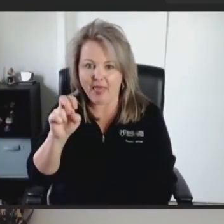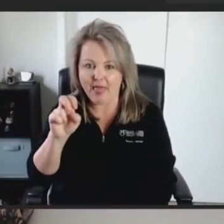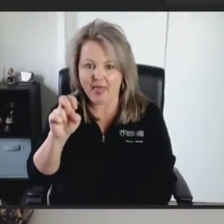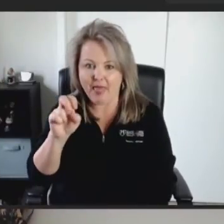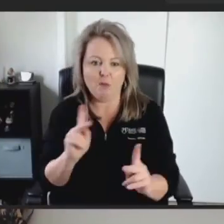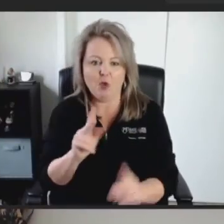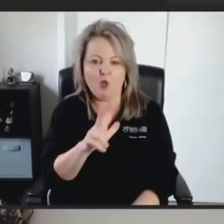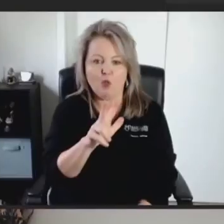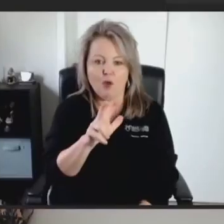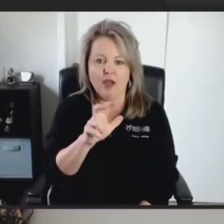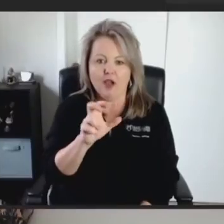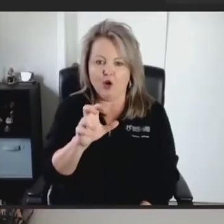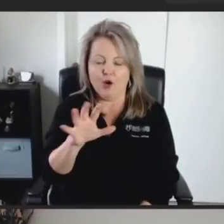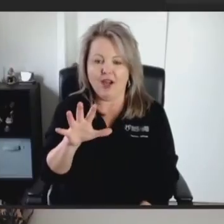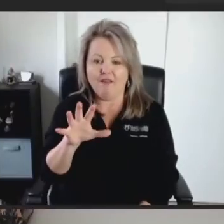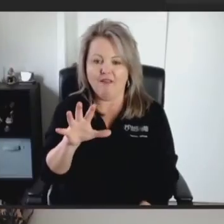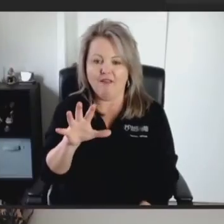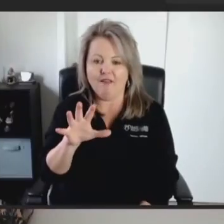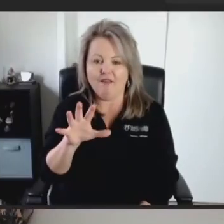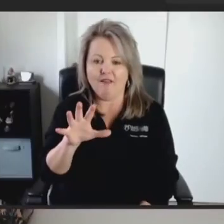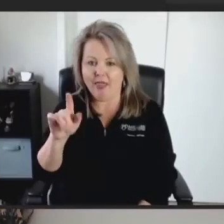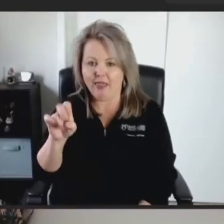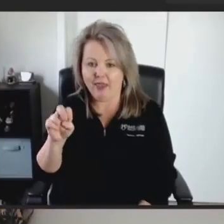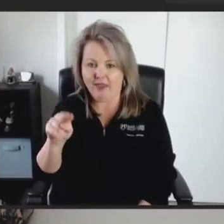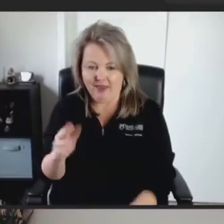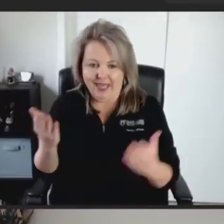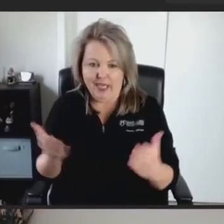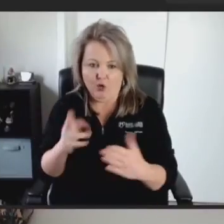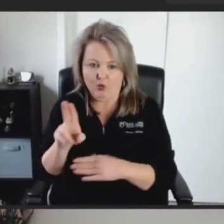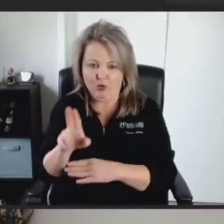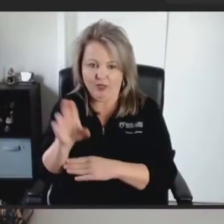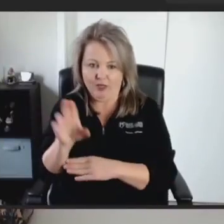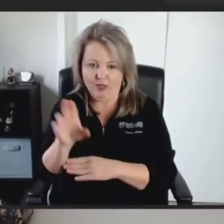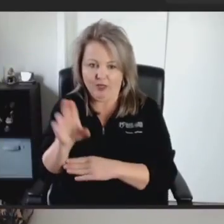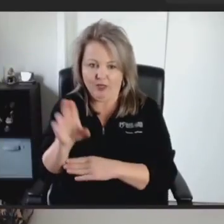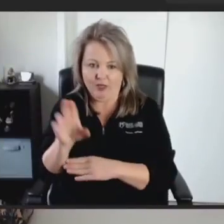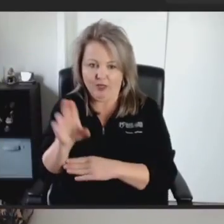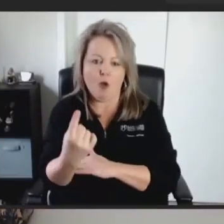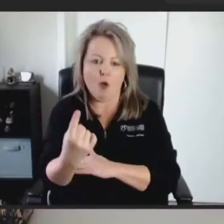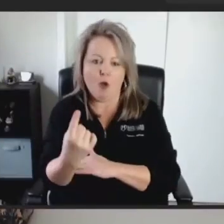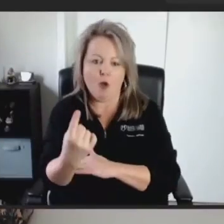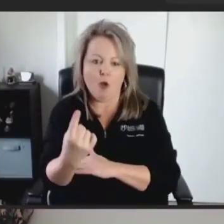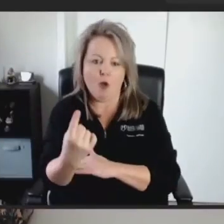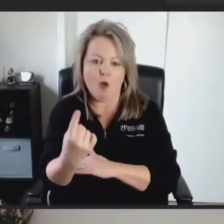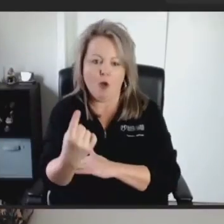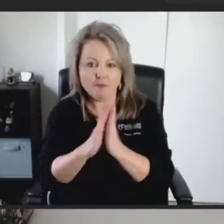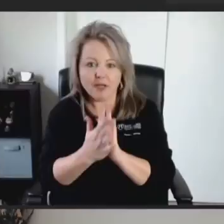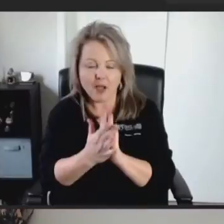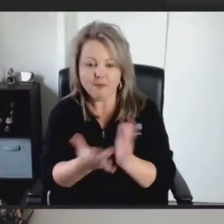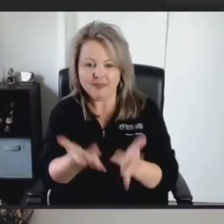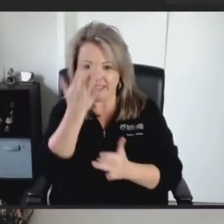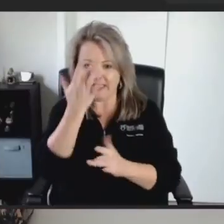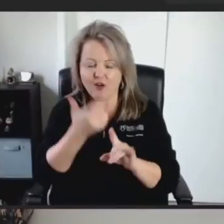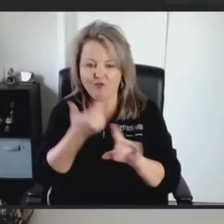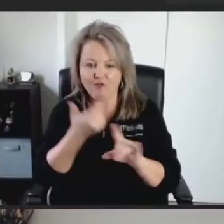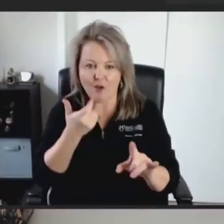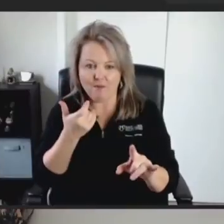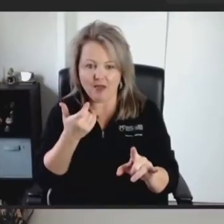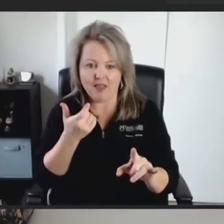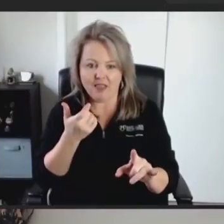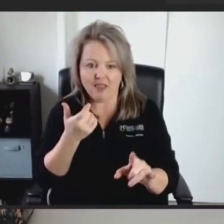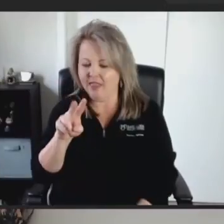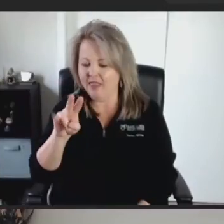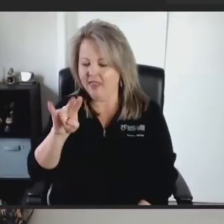country. Everybody is basically susceptible to this virus. And even with